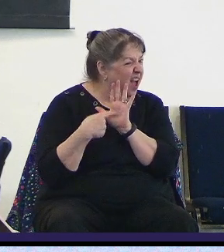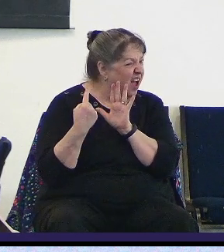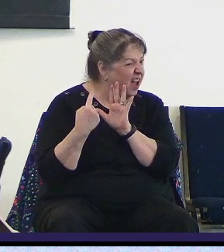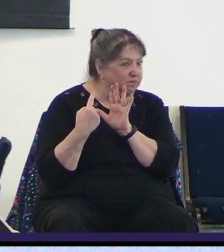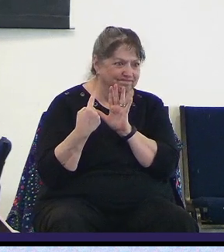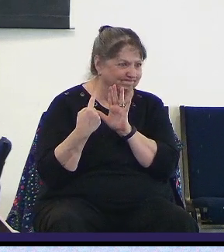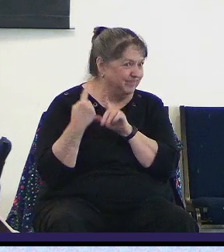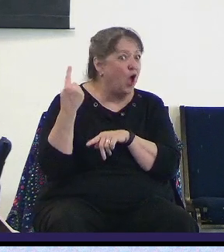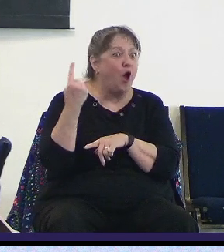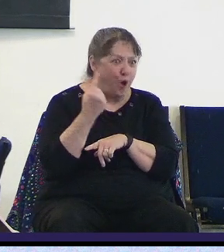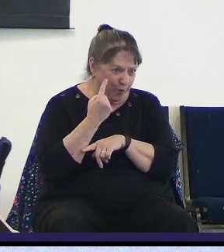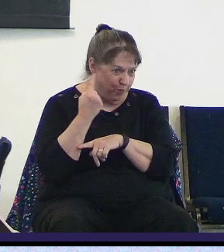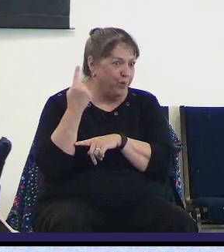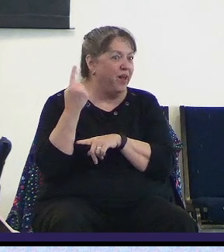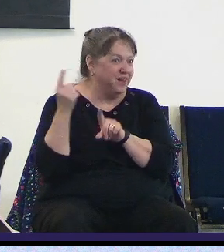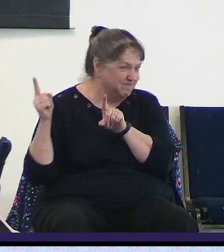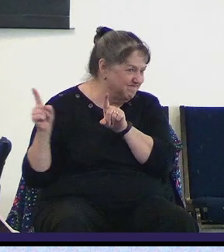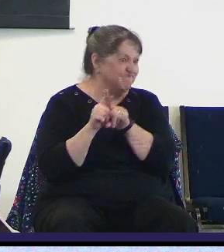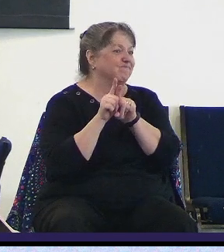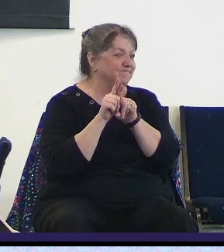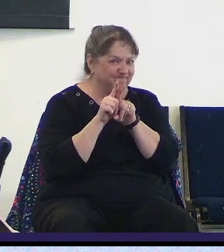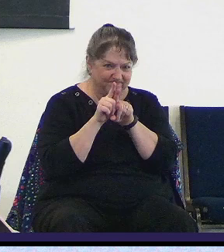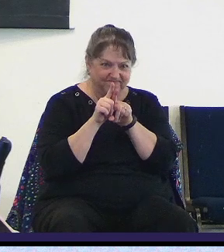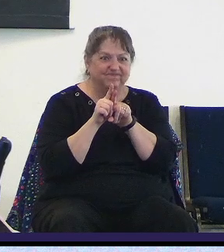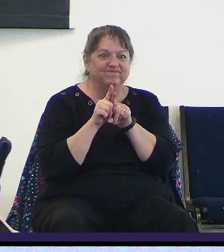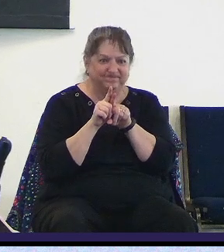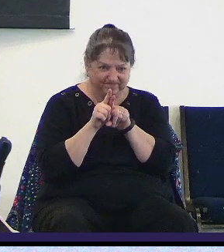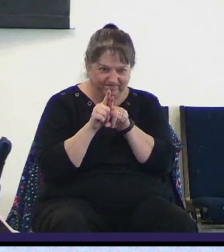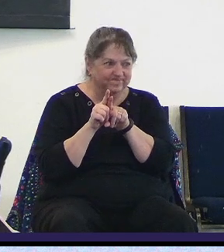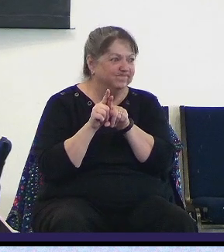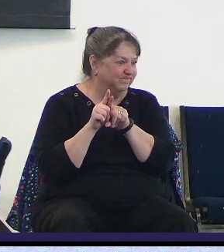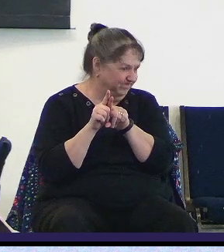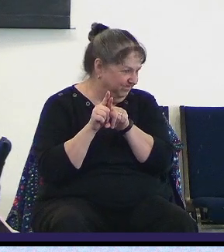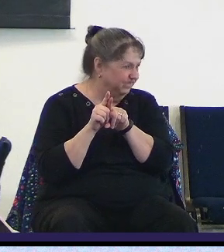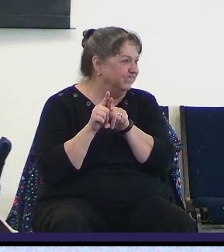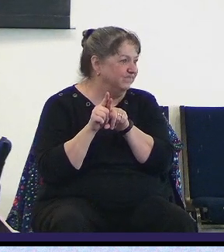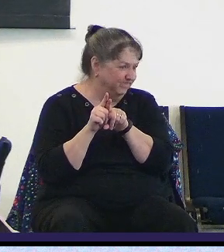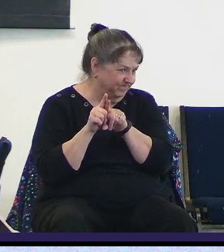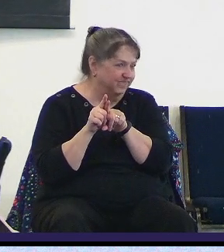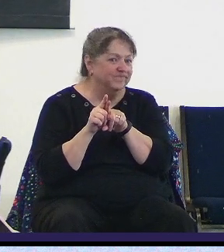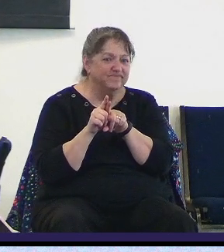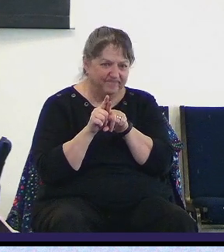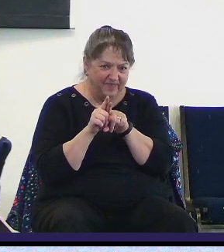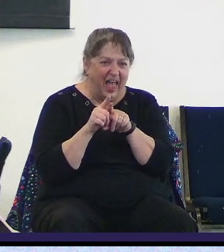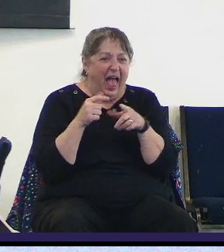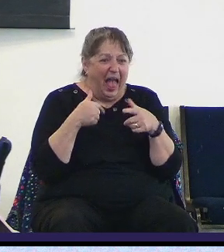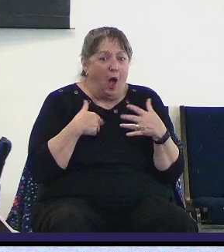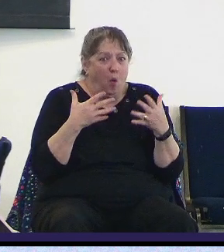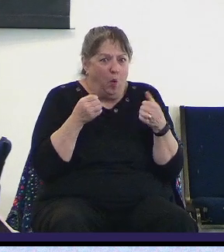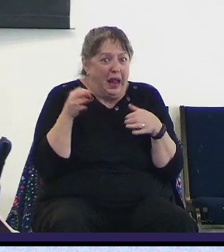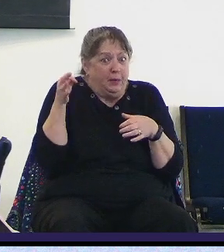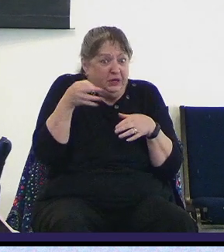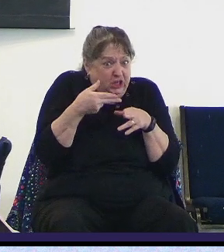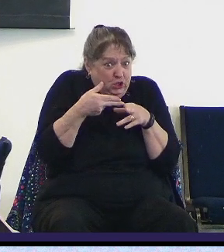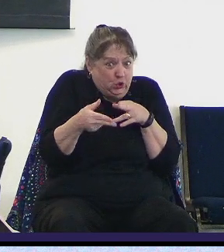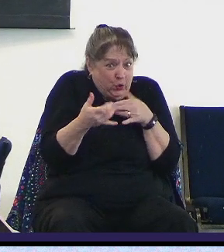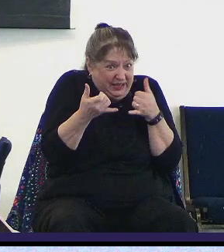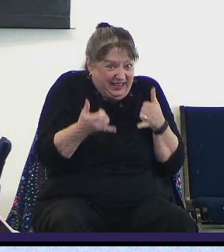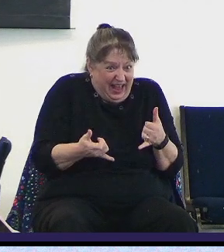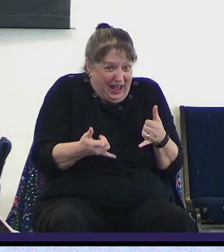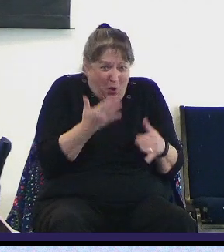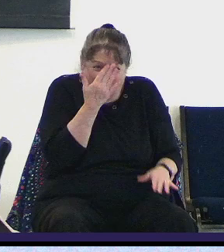blueprint for today. I wanted to read something as I close this brief message here, because it is Communion Sunday, and we want to take a few moments, not much,